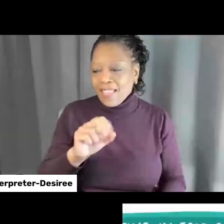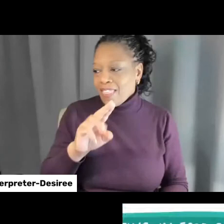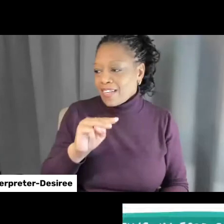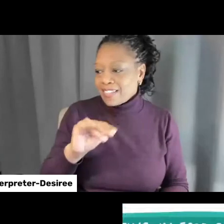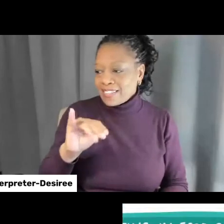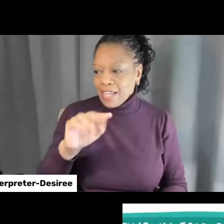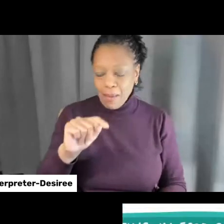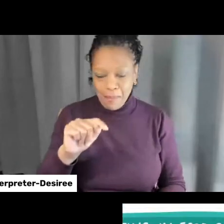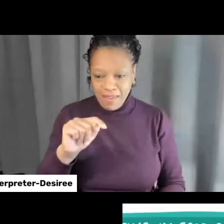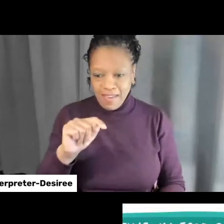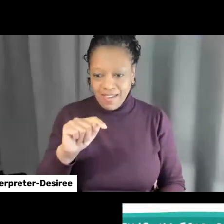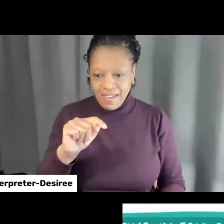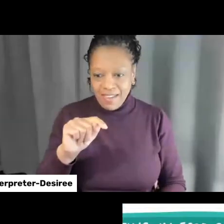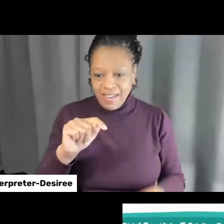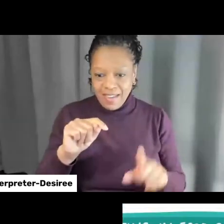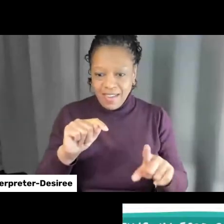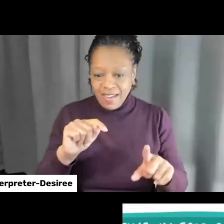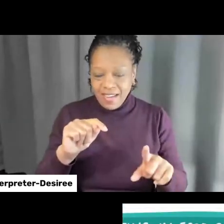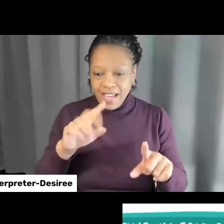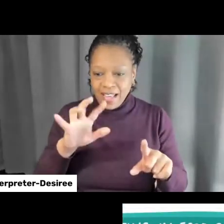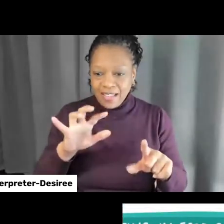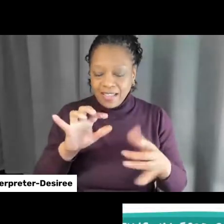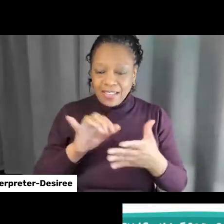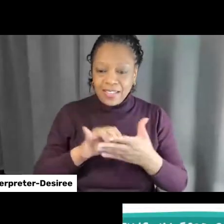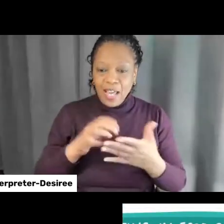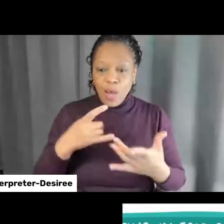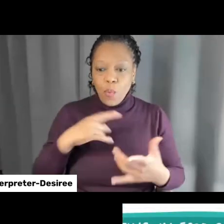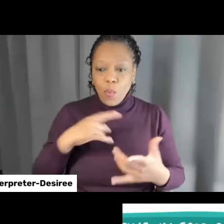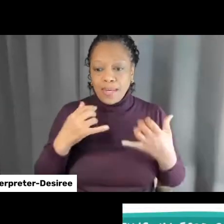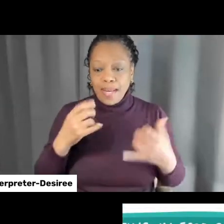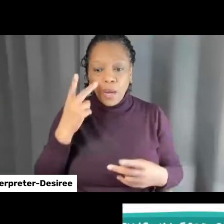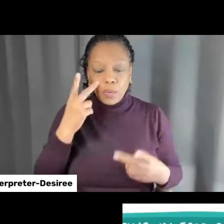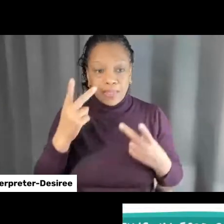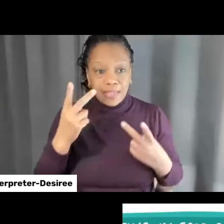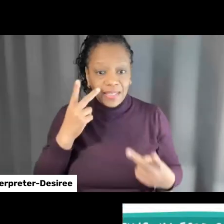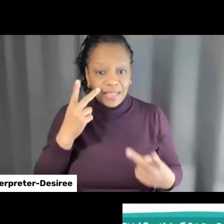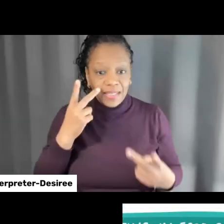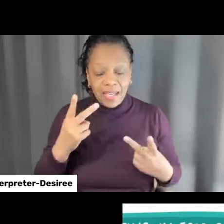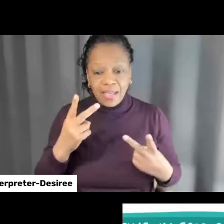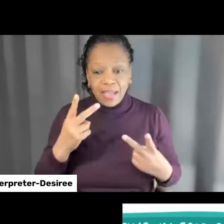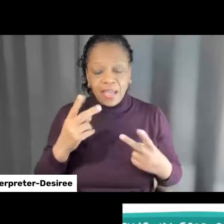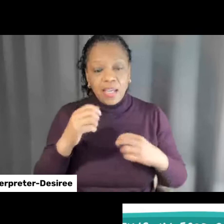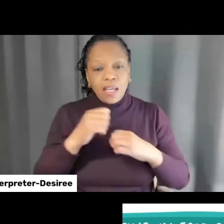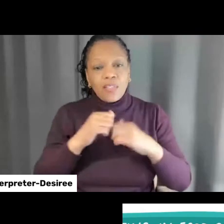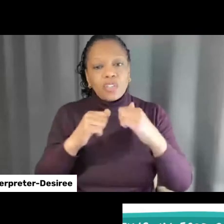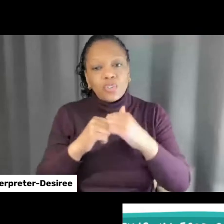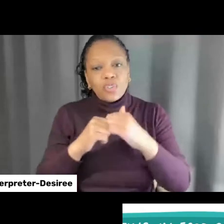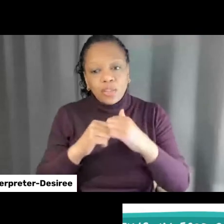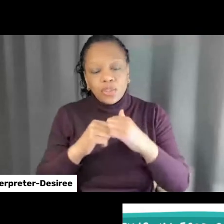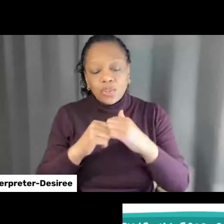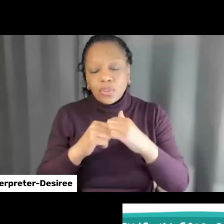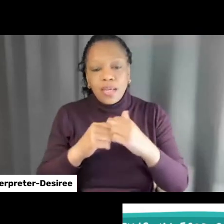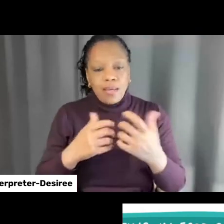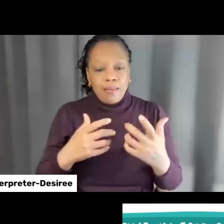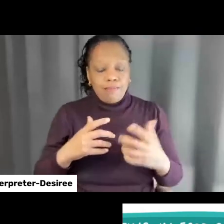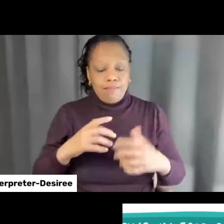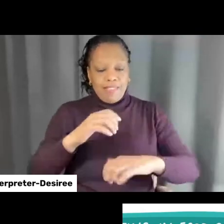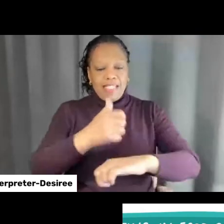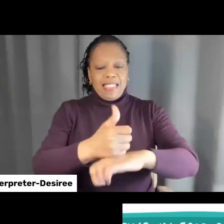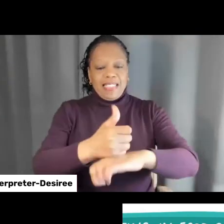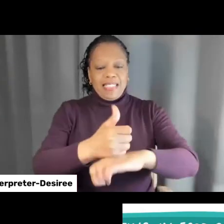the county, that we're seeing is how are we changing the structures that are keeping kind of these practices in